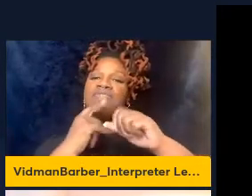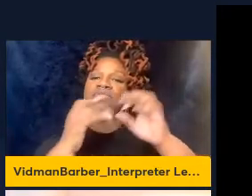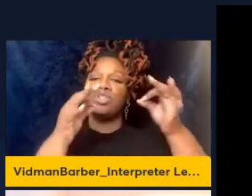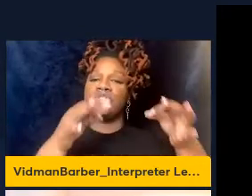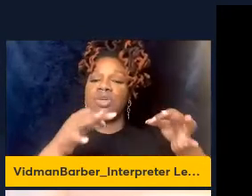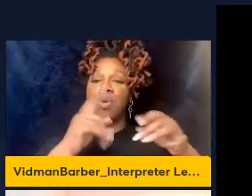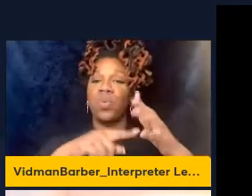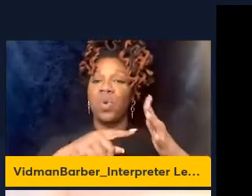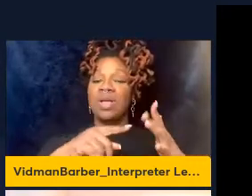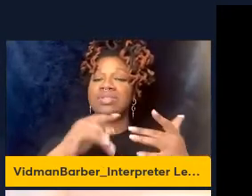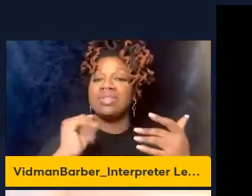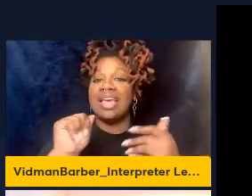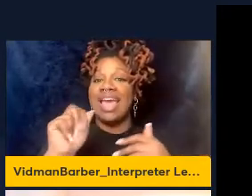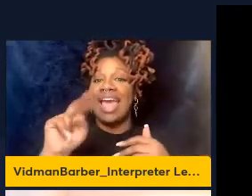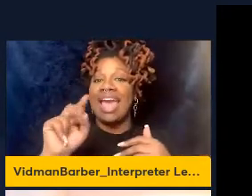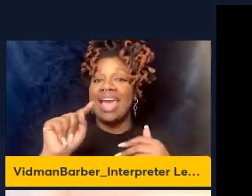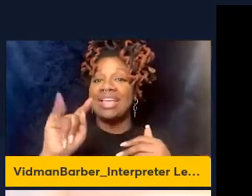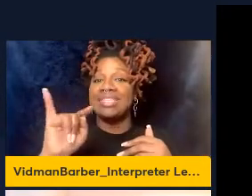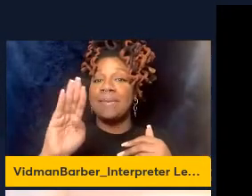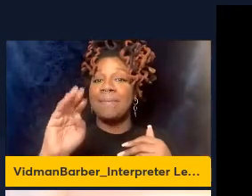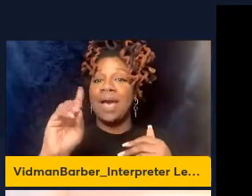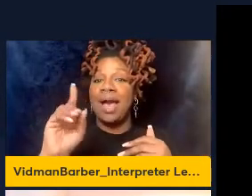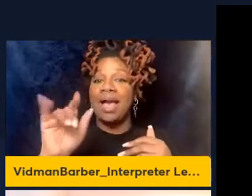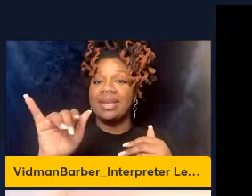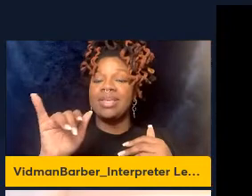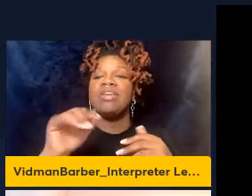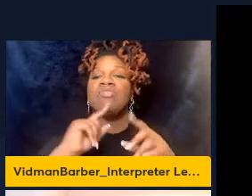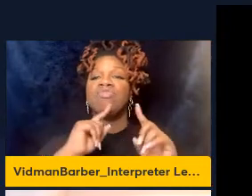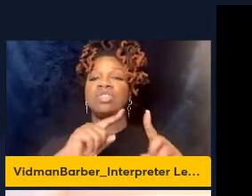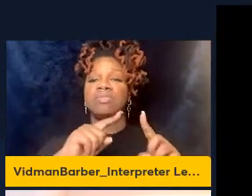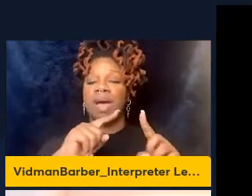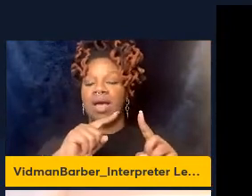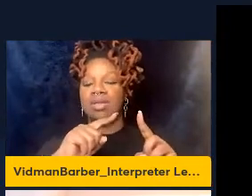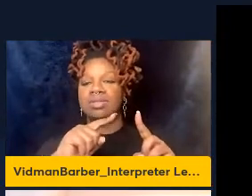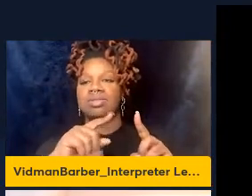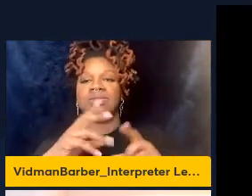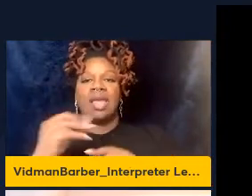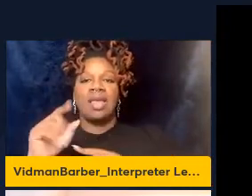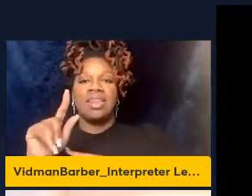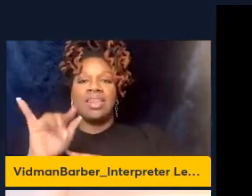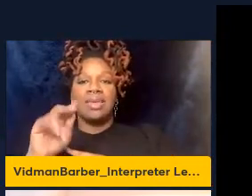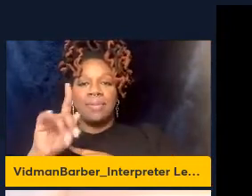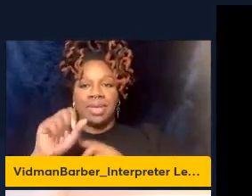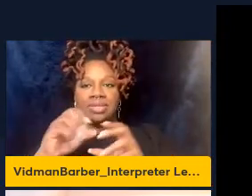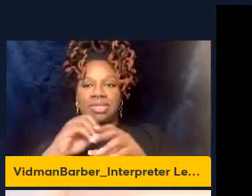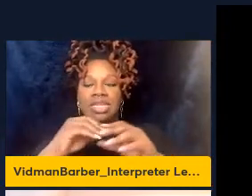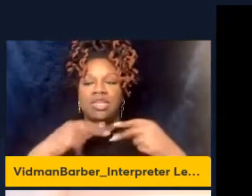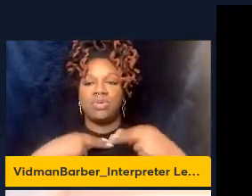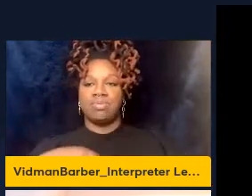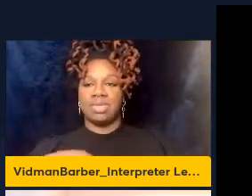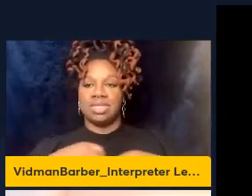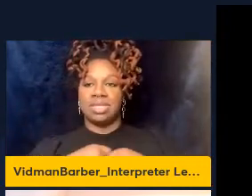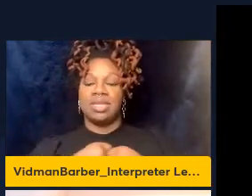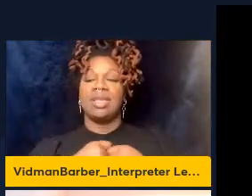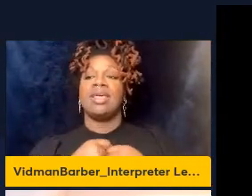response to lipids in humans. So to do this, of course, we're going to have to expand, right? We need to screen